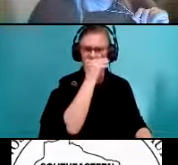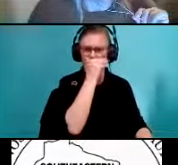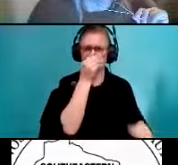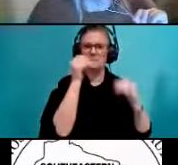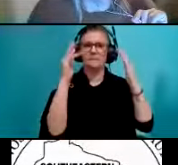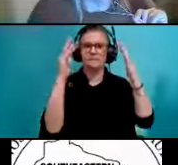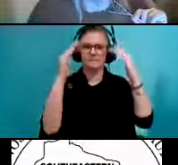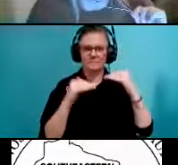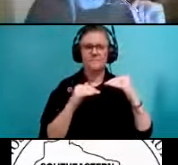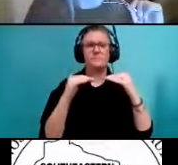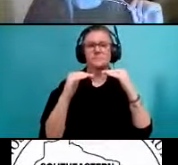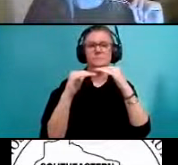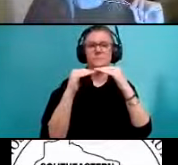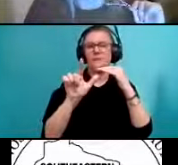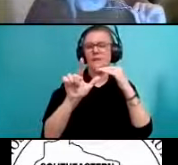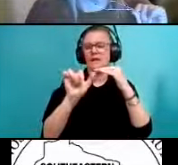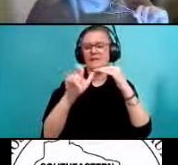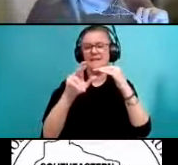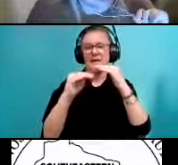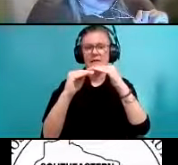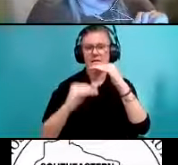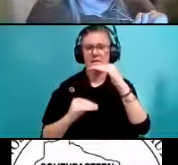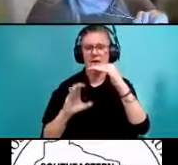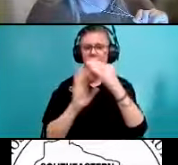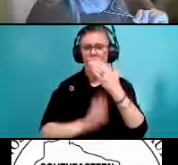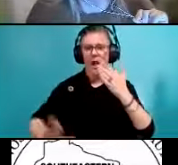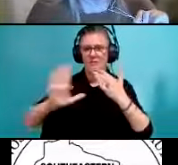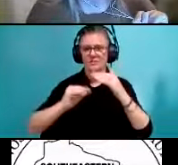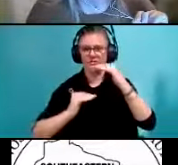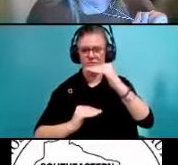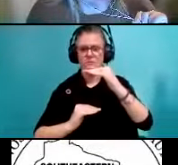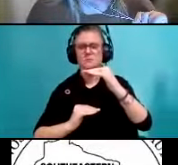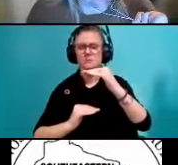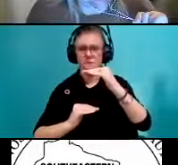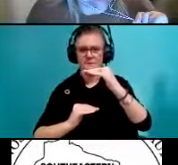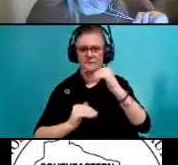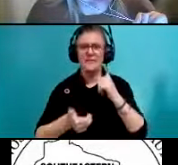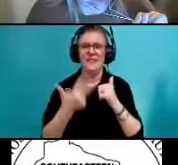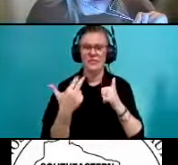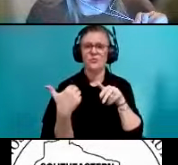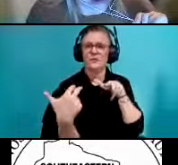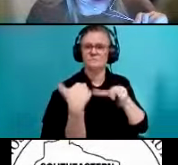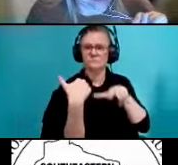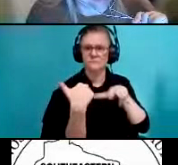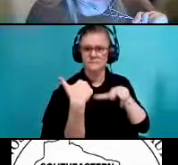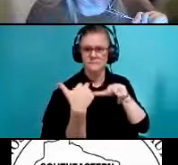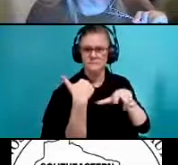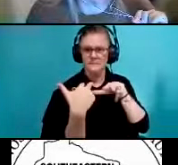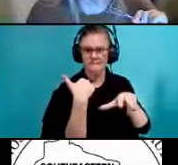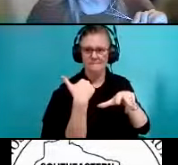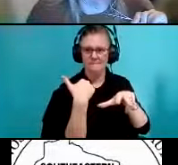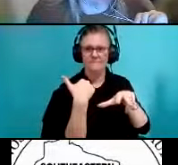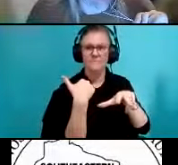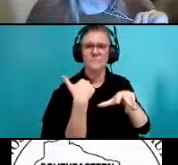Continuing south 27th Street from Layton to College. This segment has 3 drive lanes in each direction. It does